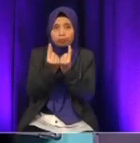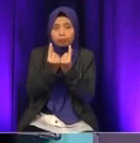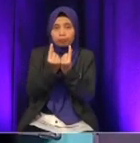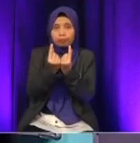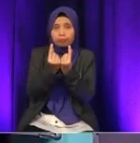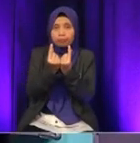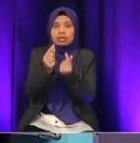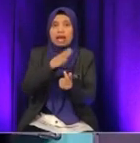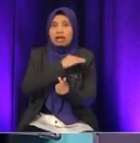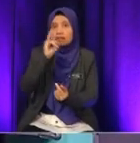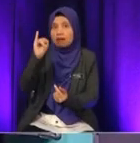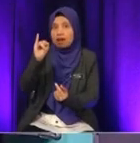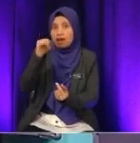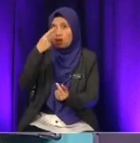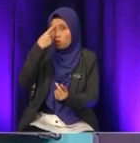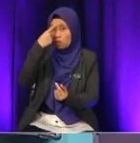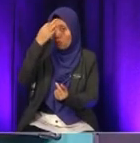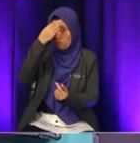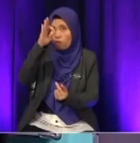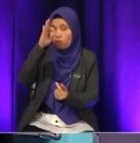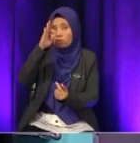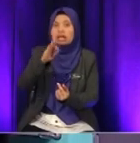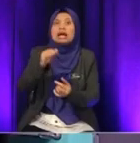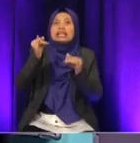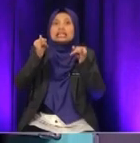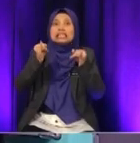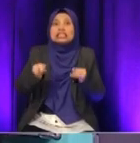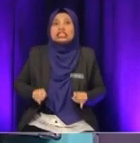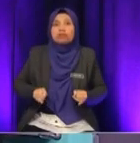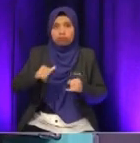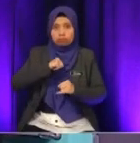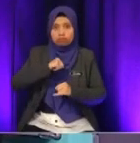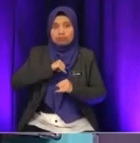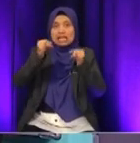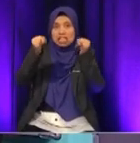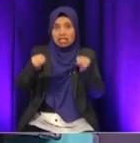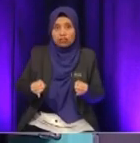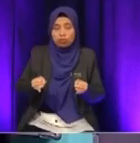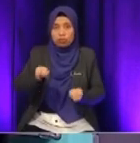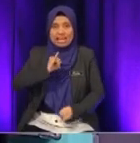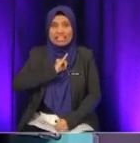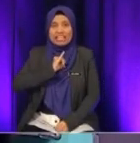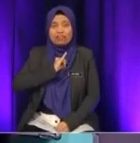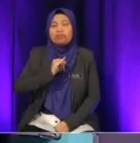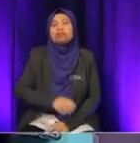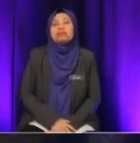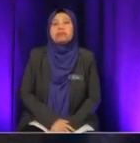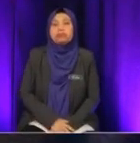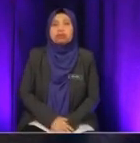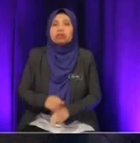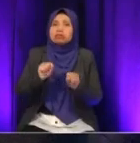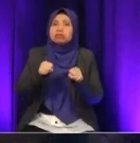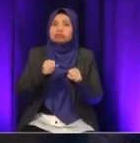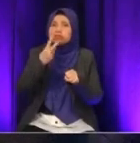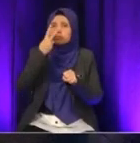to pop up a letter I if they think that this activity is suitable for individual volunteers. Okay. Alright. Okay, everyone, can you please show me your